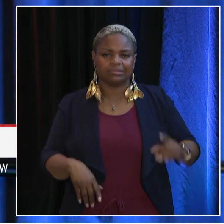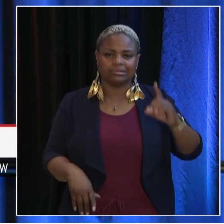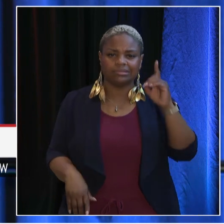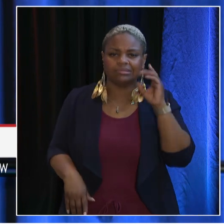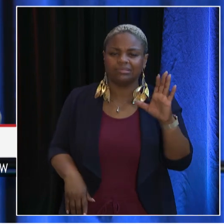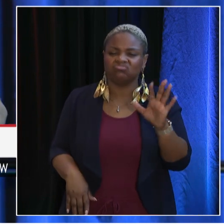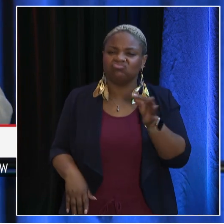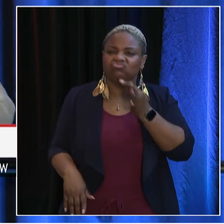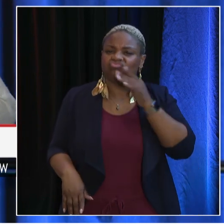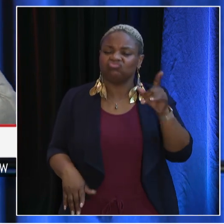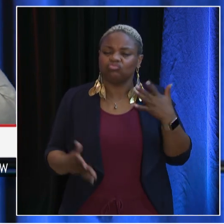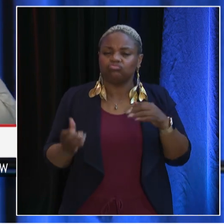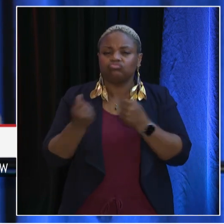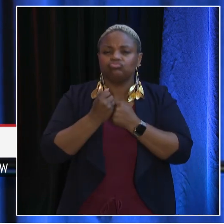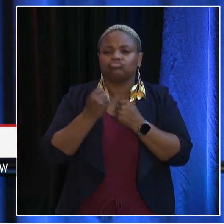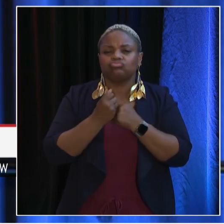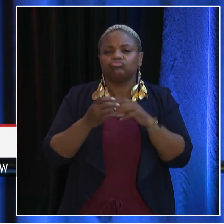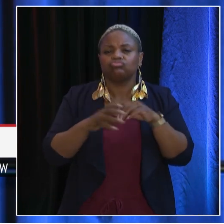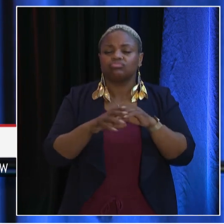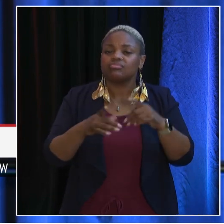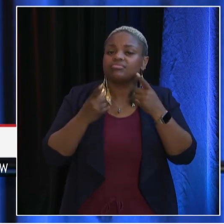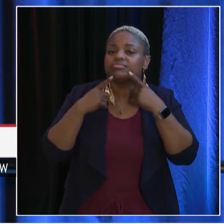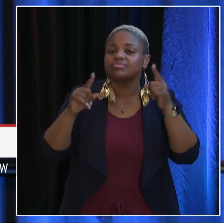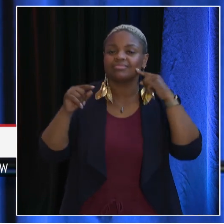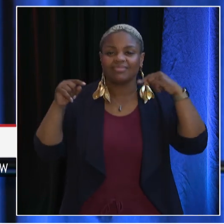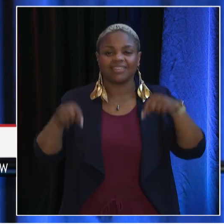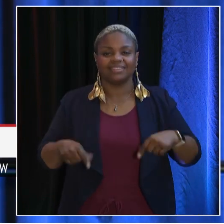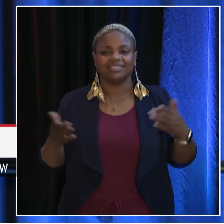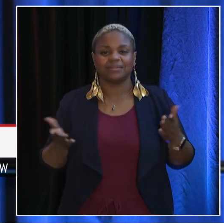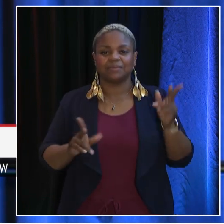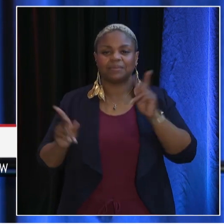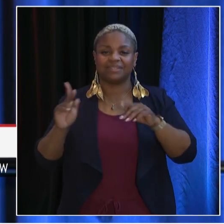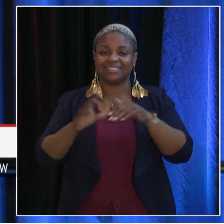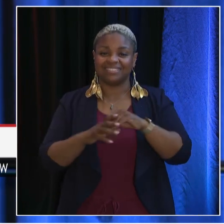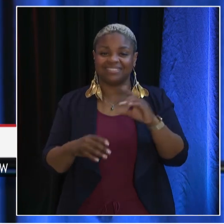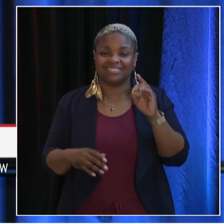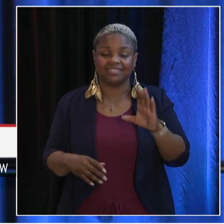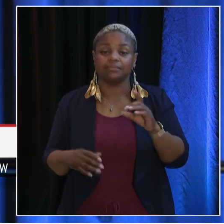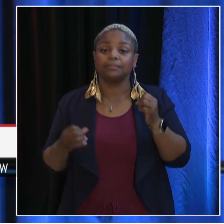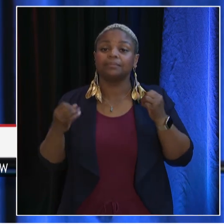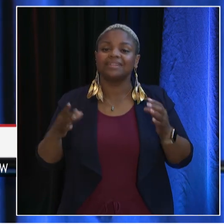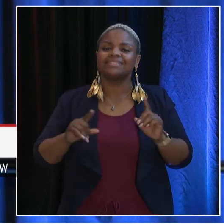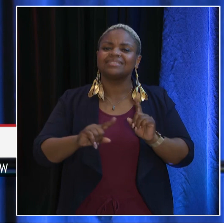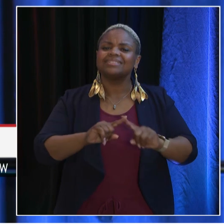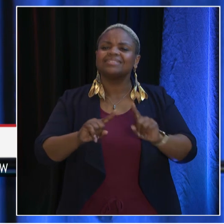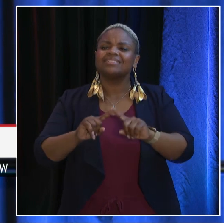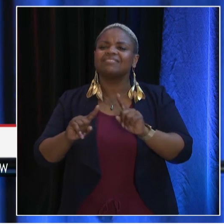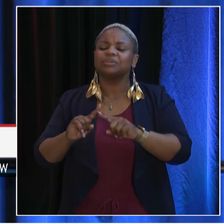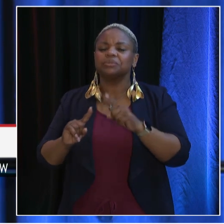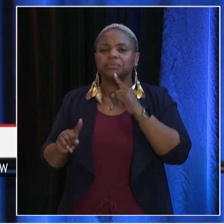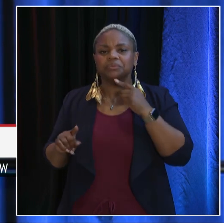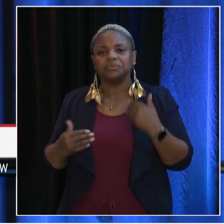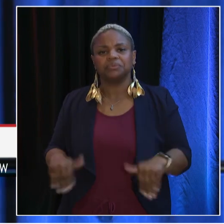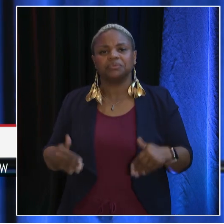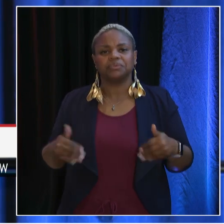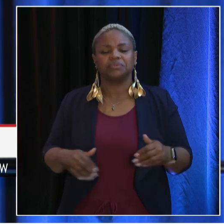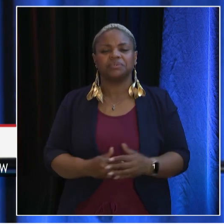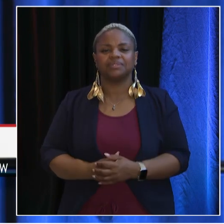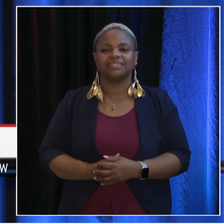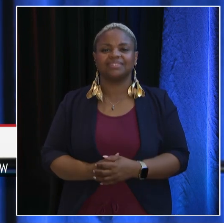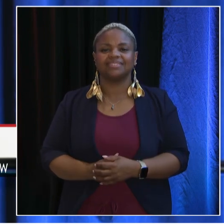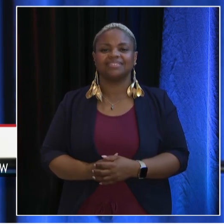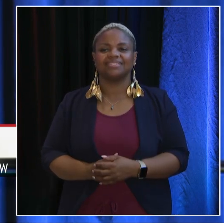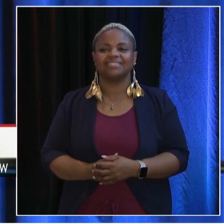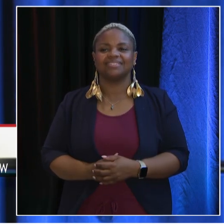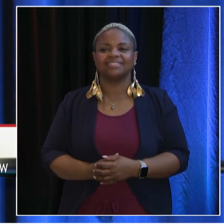deliver for the people of the District of Columbia in so many ways. Phil has mentioned a number of